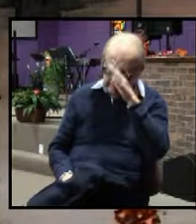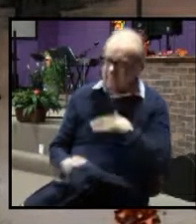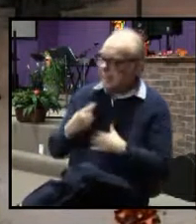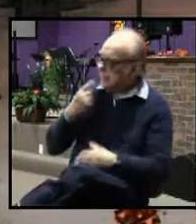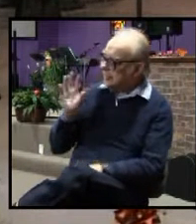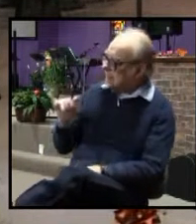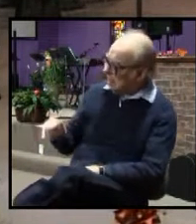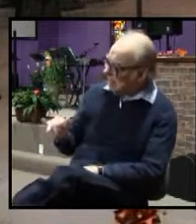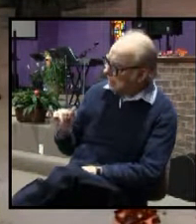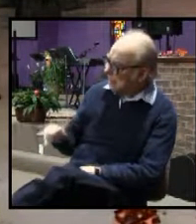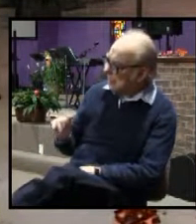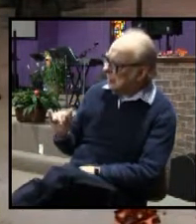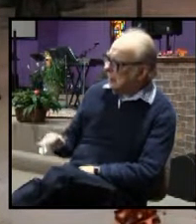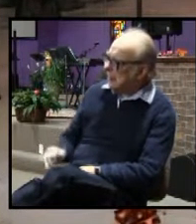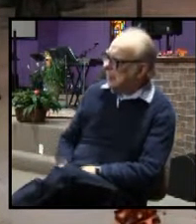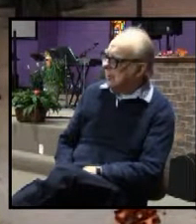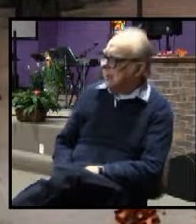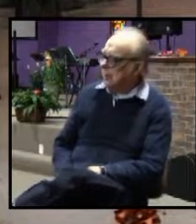And he said yes.